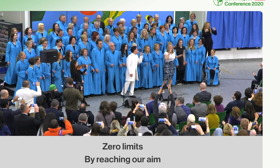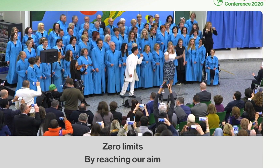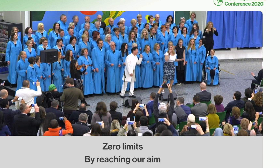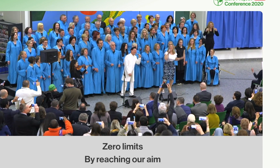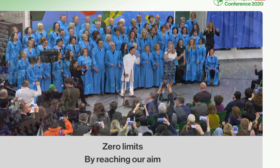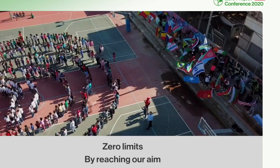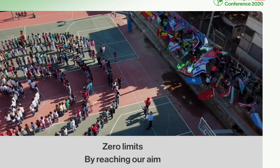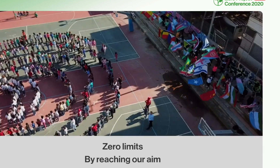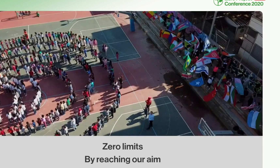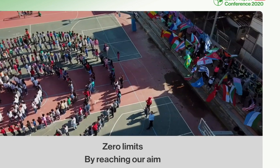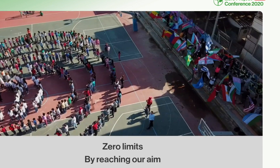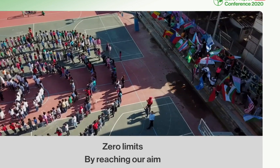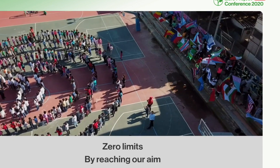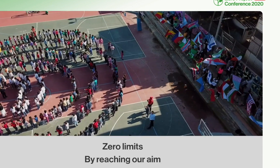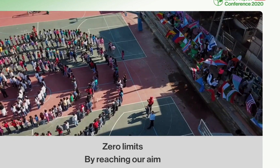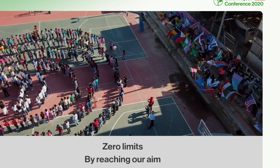bombs, zero